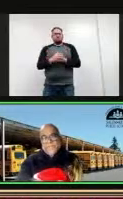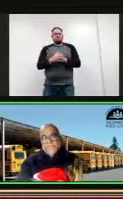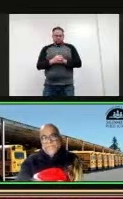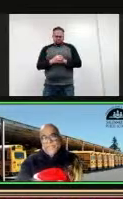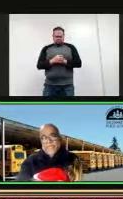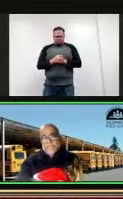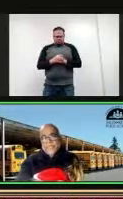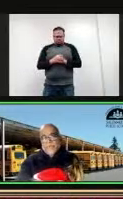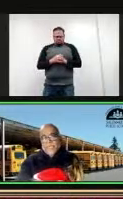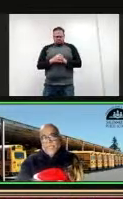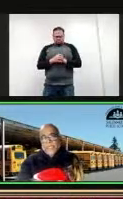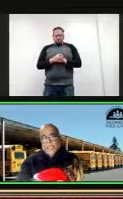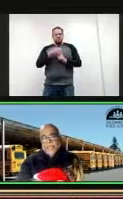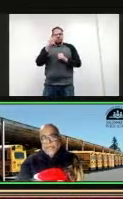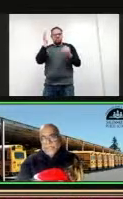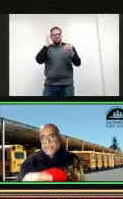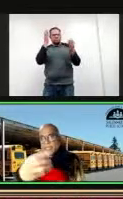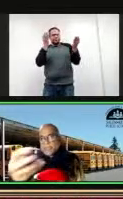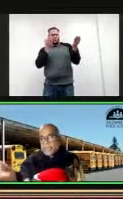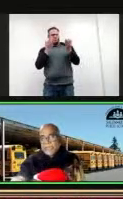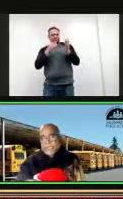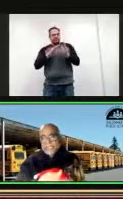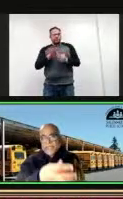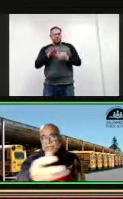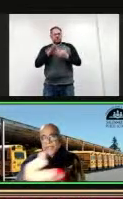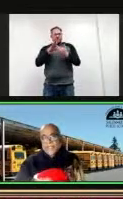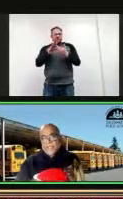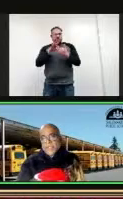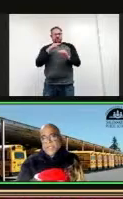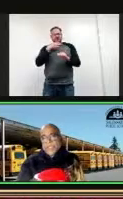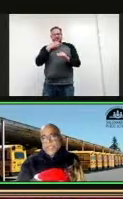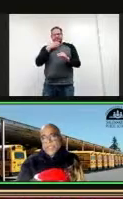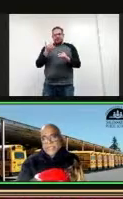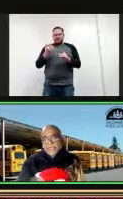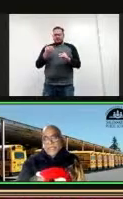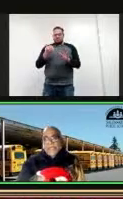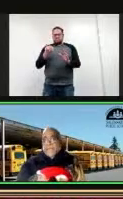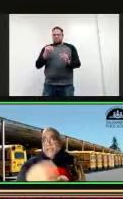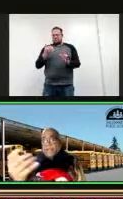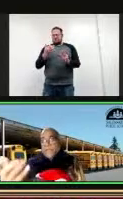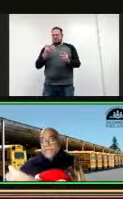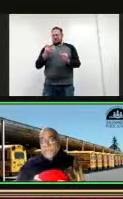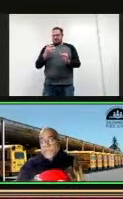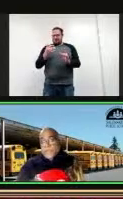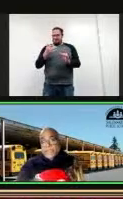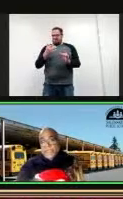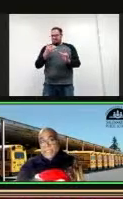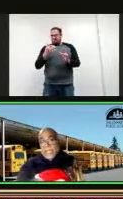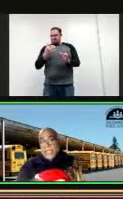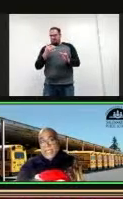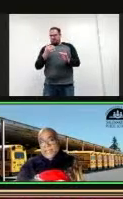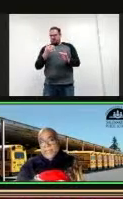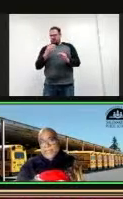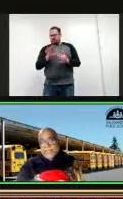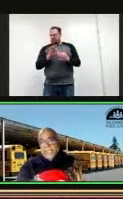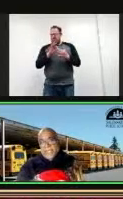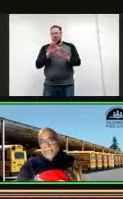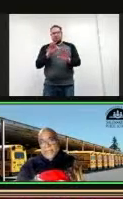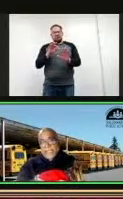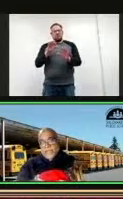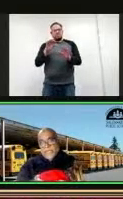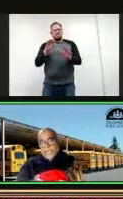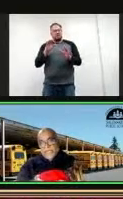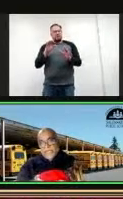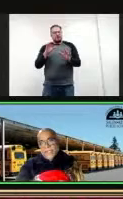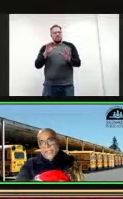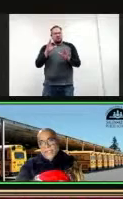which will serve the unique, which is a best practice, or serve the unique instructional need. If some superintendent has had experience on